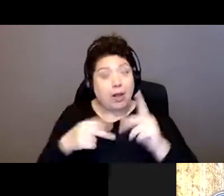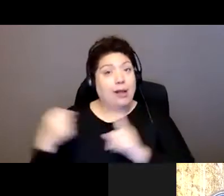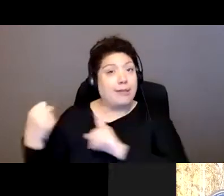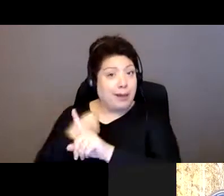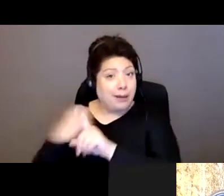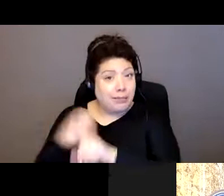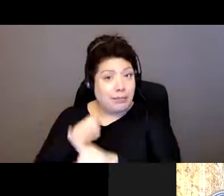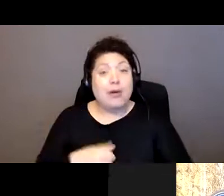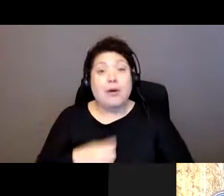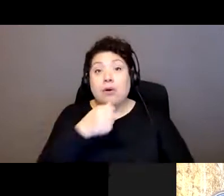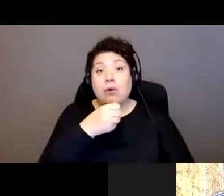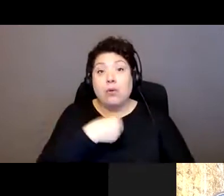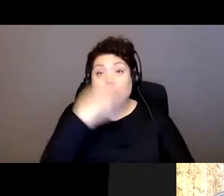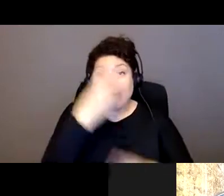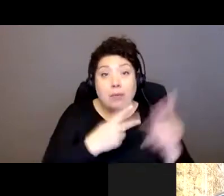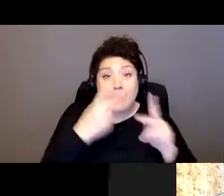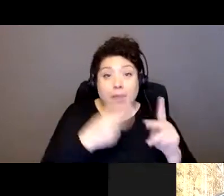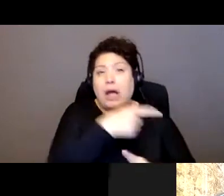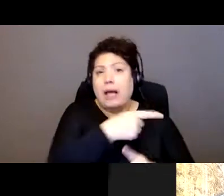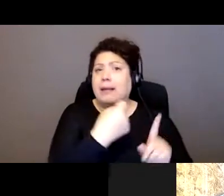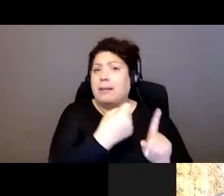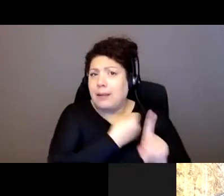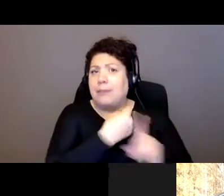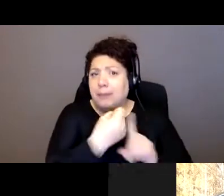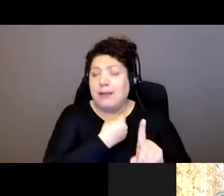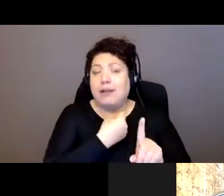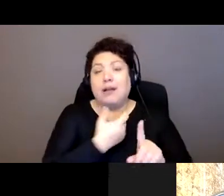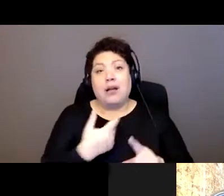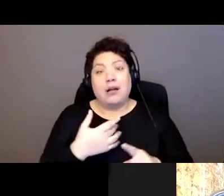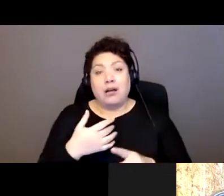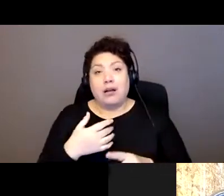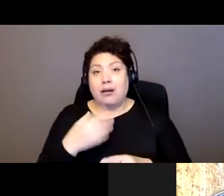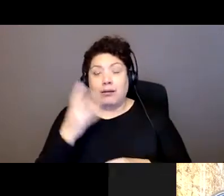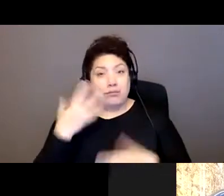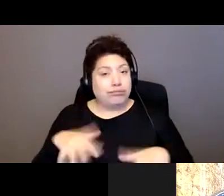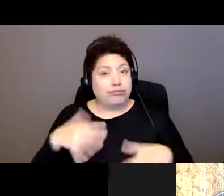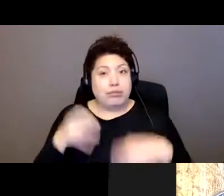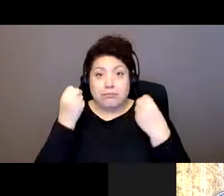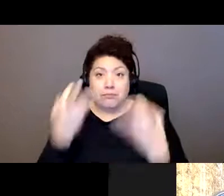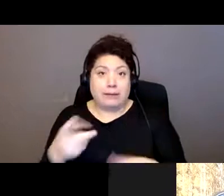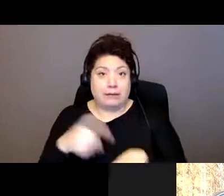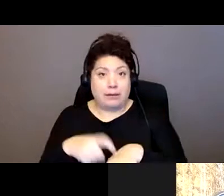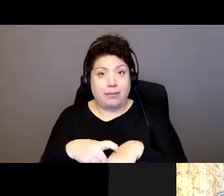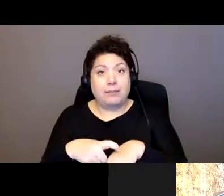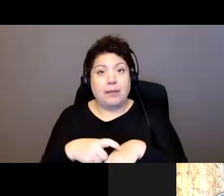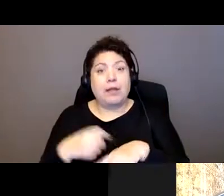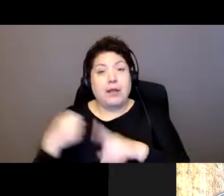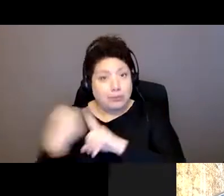people. So I got beat up so many times that, it was really hard. I couldn't,